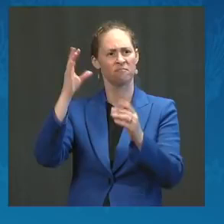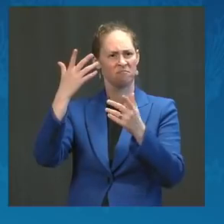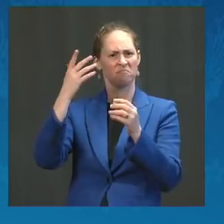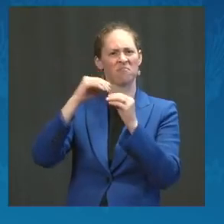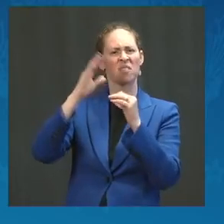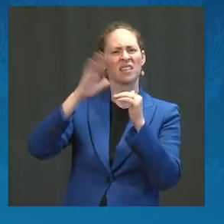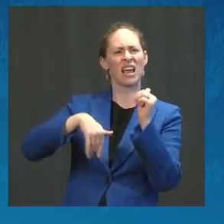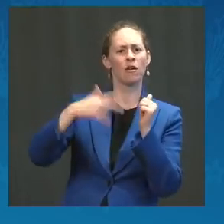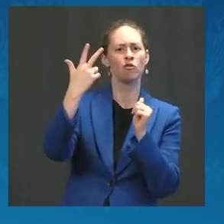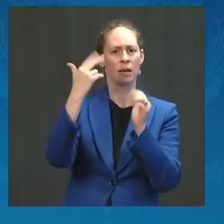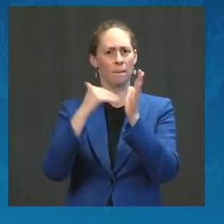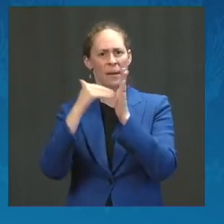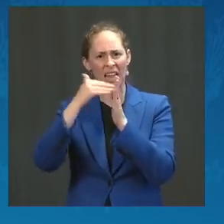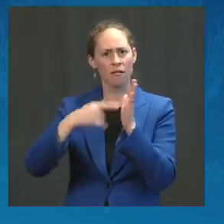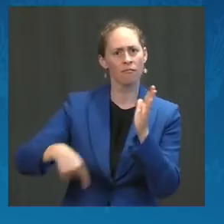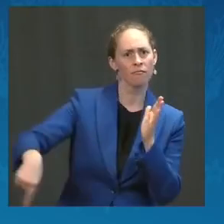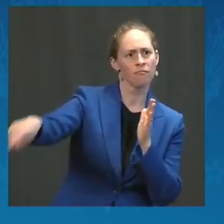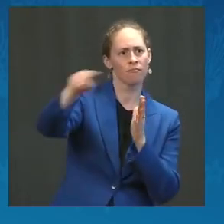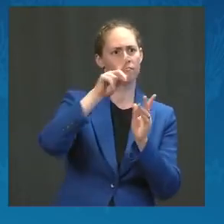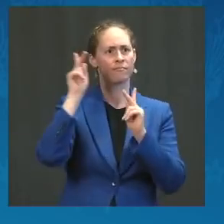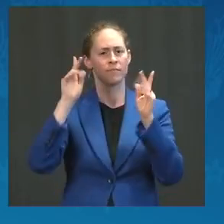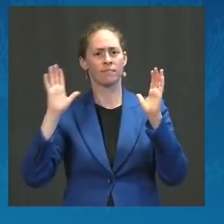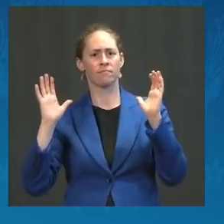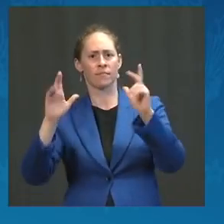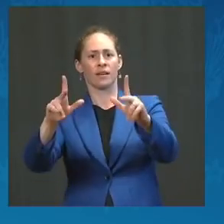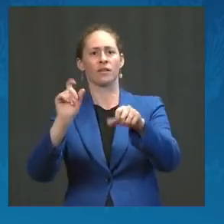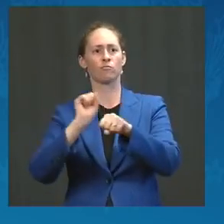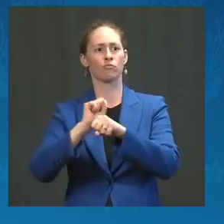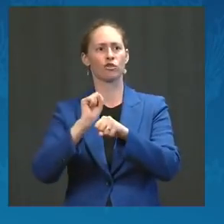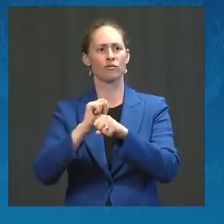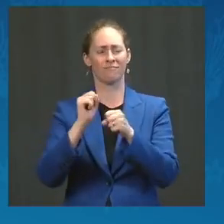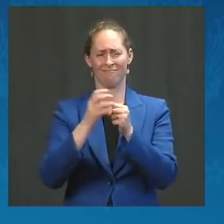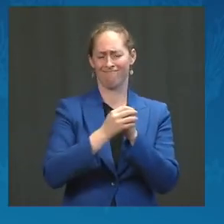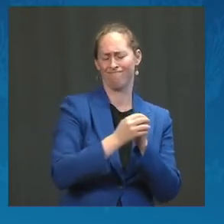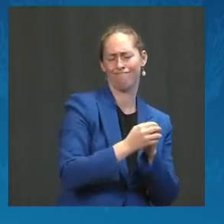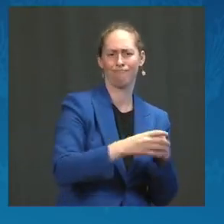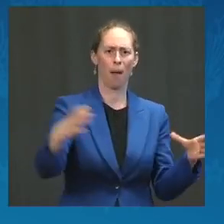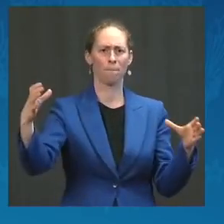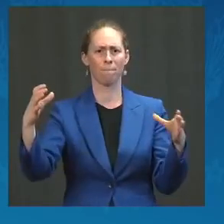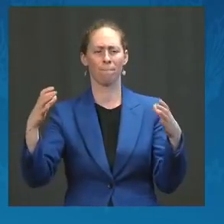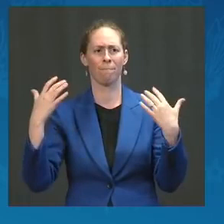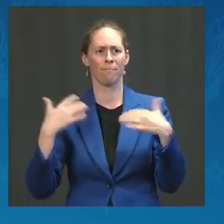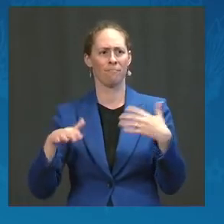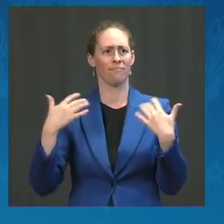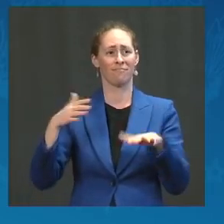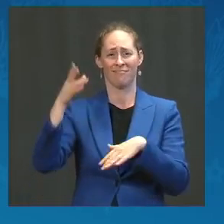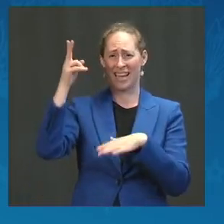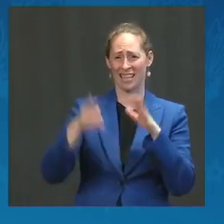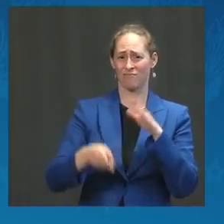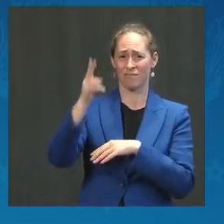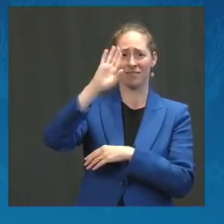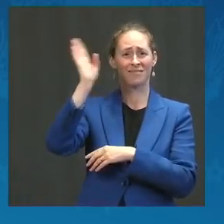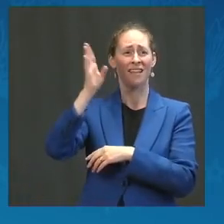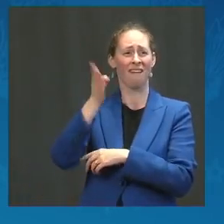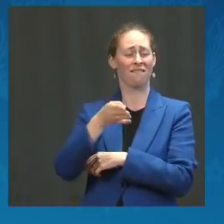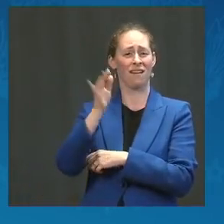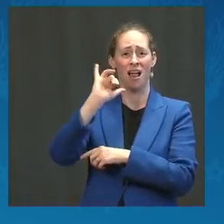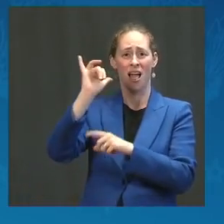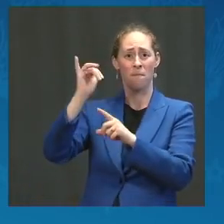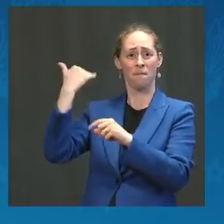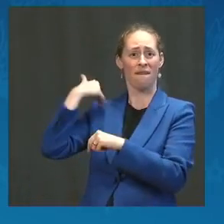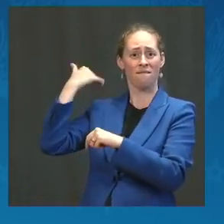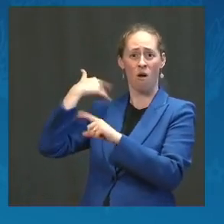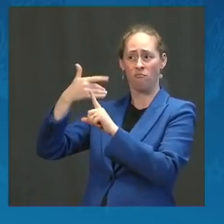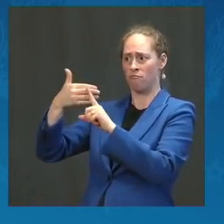in. A faster job growth than any previous administration, any. We're experiencing the fastest